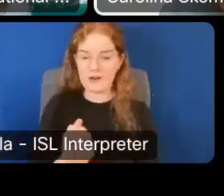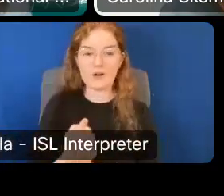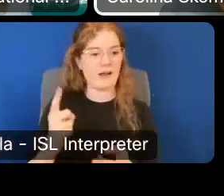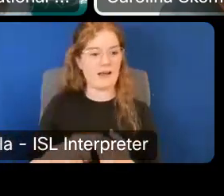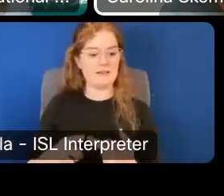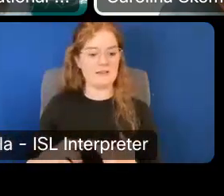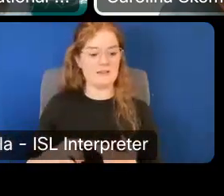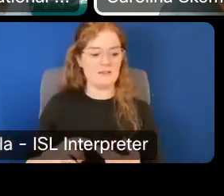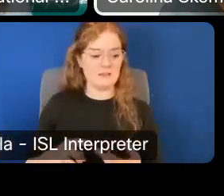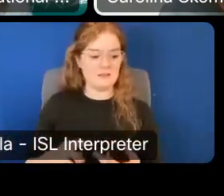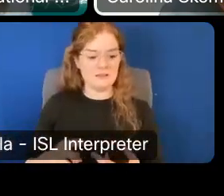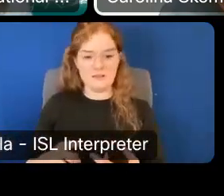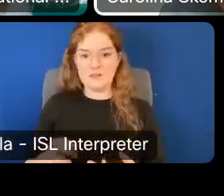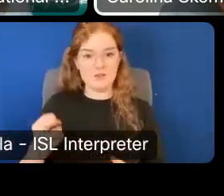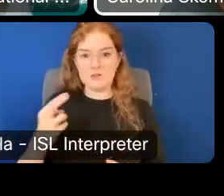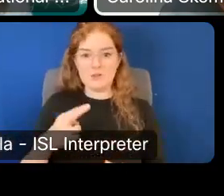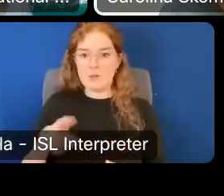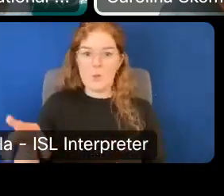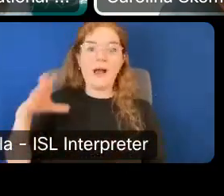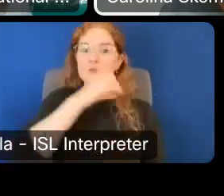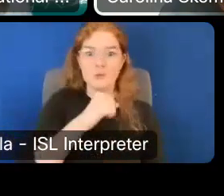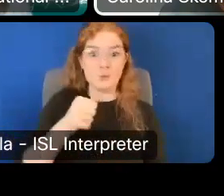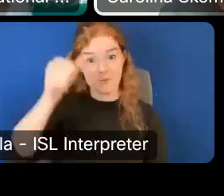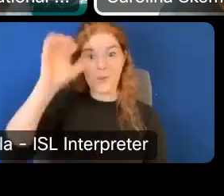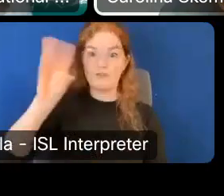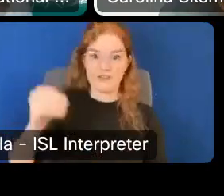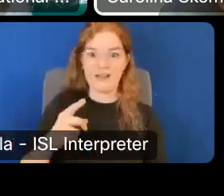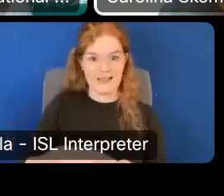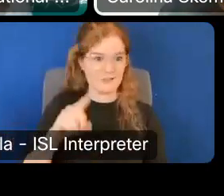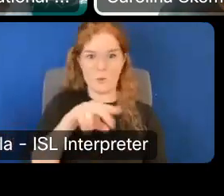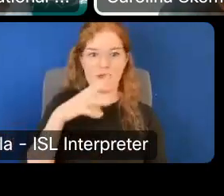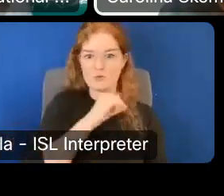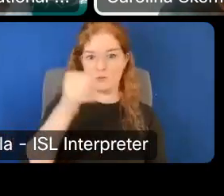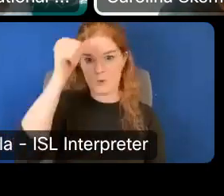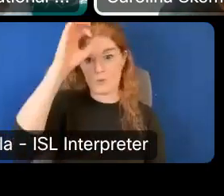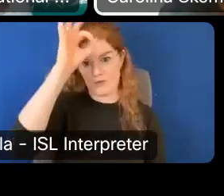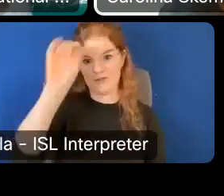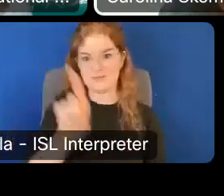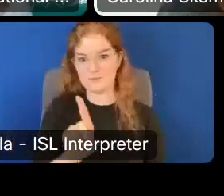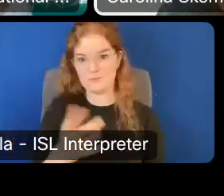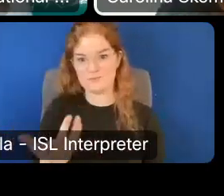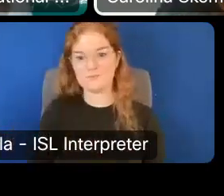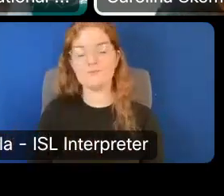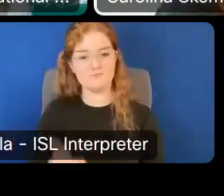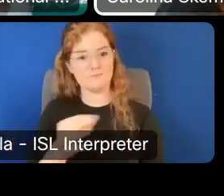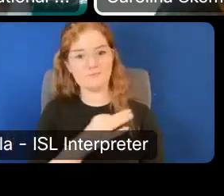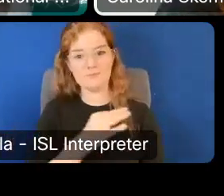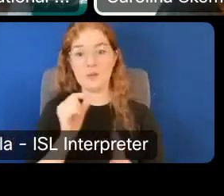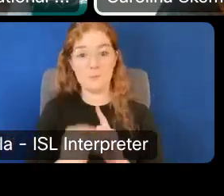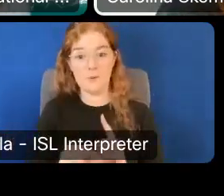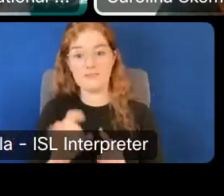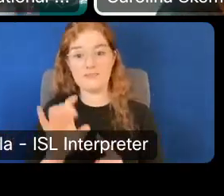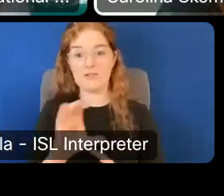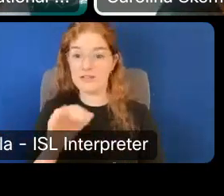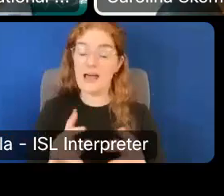not assuming you know everything and not assuming you know nothing. Yeah, no, that's a really good point, Catherine. And having those